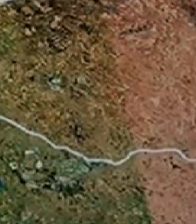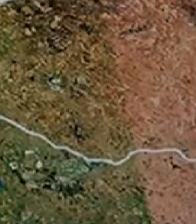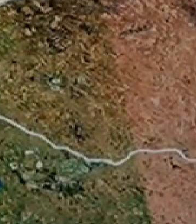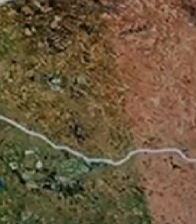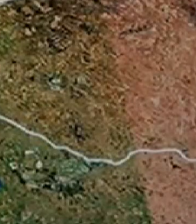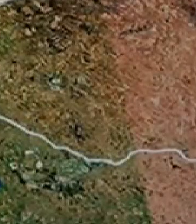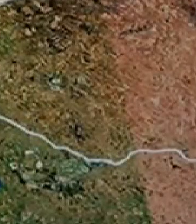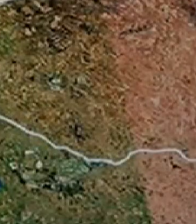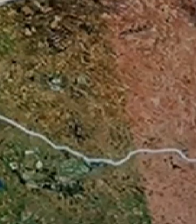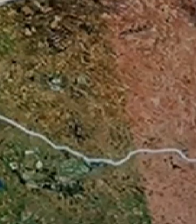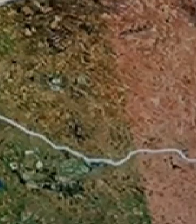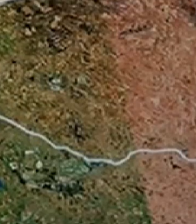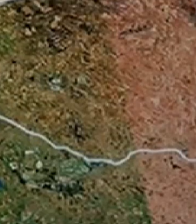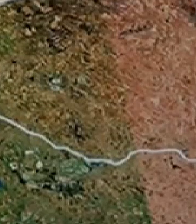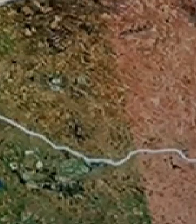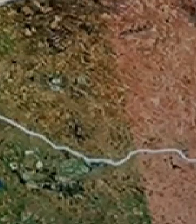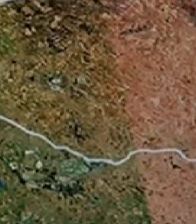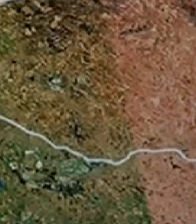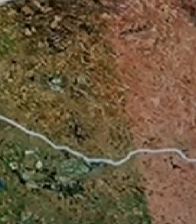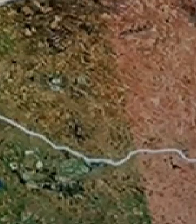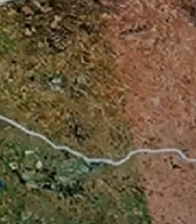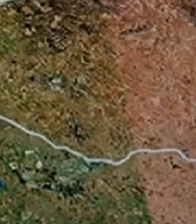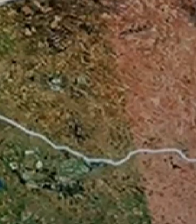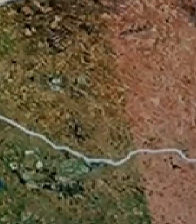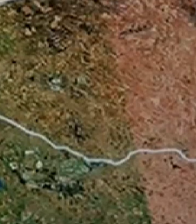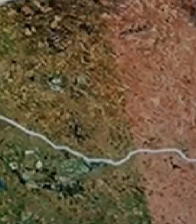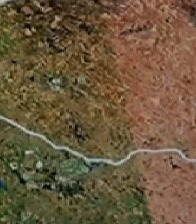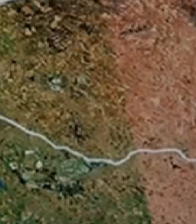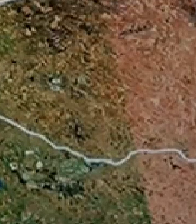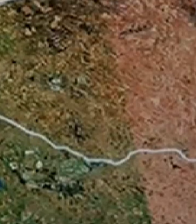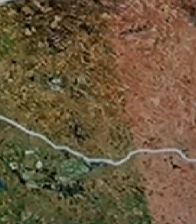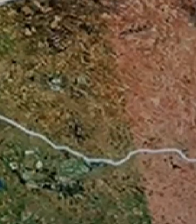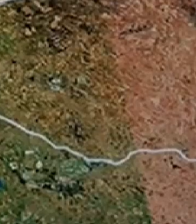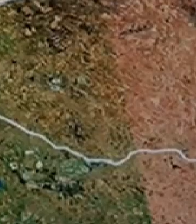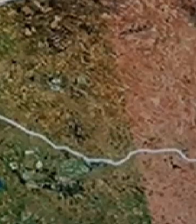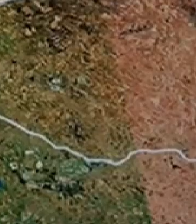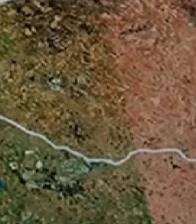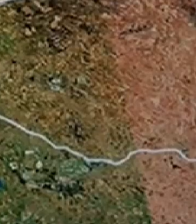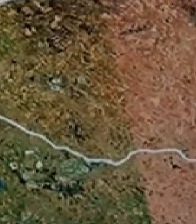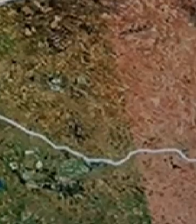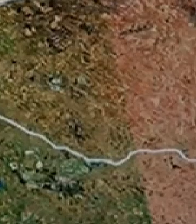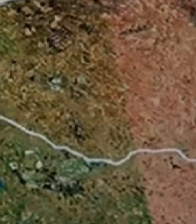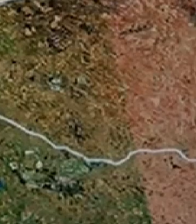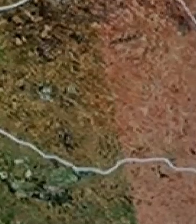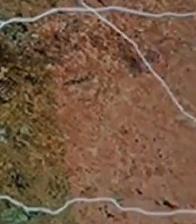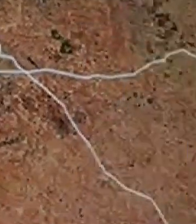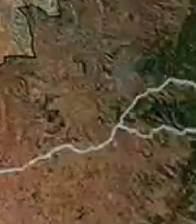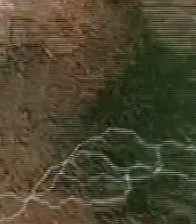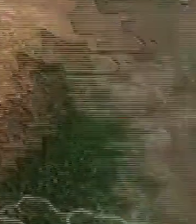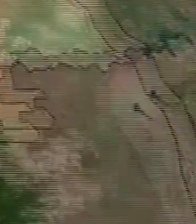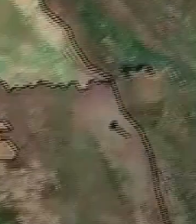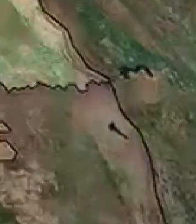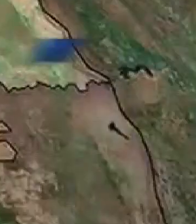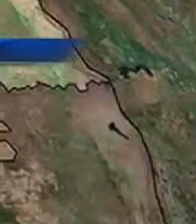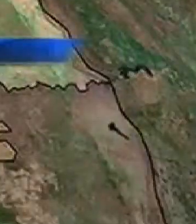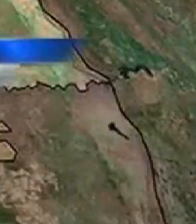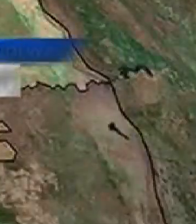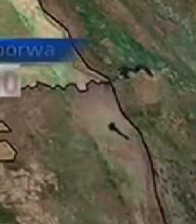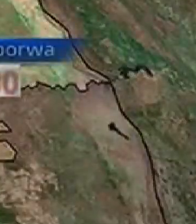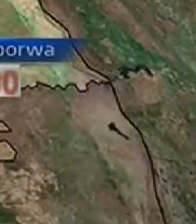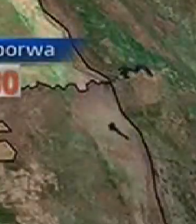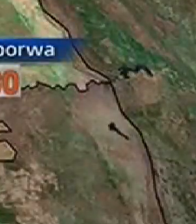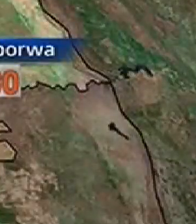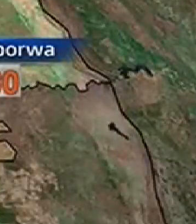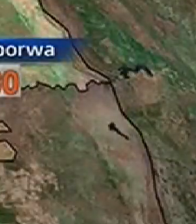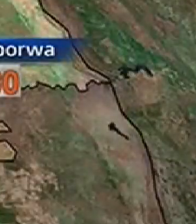futhumale ka mafatsane a tšedi dinga ruma Gauteng di sentse ke salba le hona ka re Peter Samuel di grati di rita fela go mashume a mararo ka ofela pa ka go tla ho futhumale